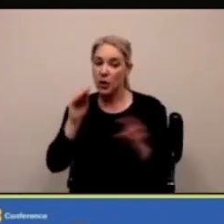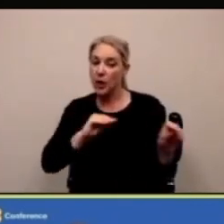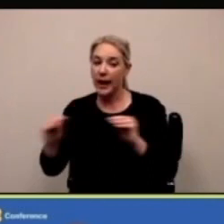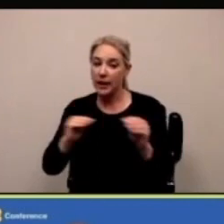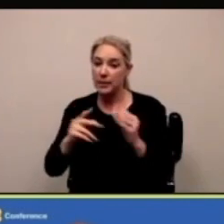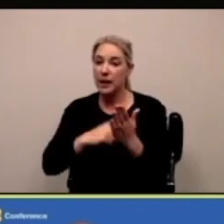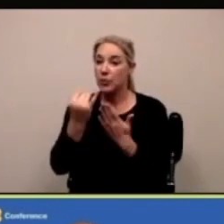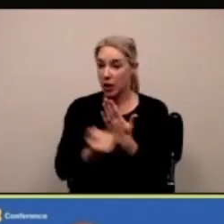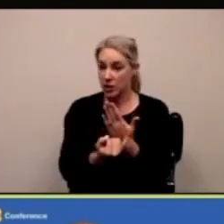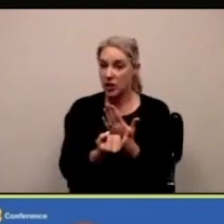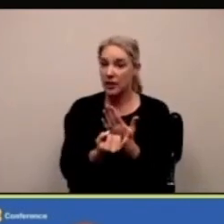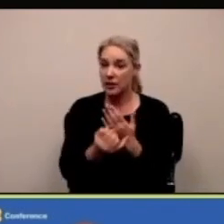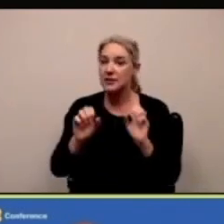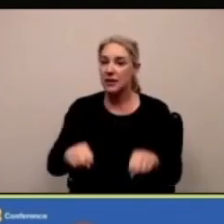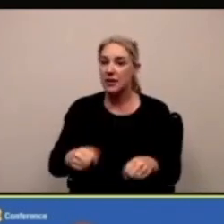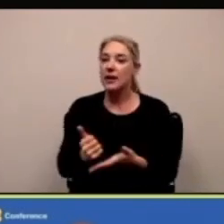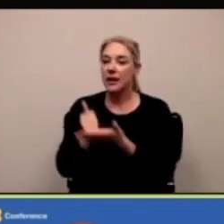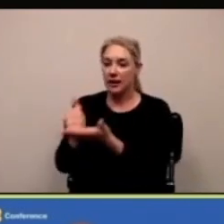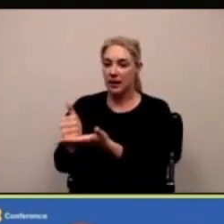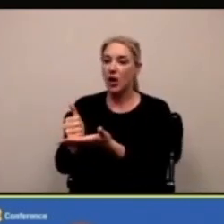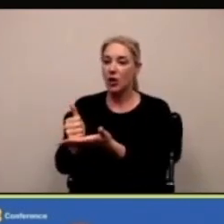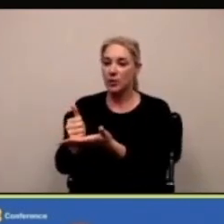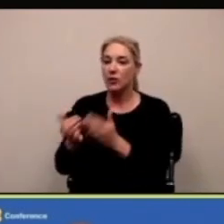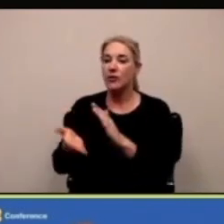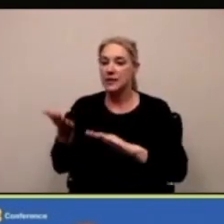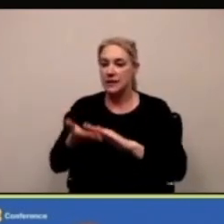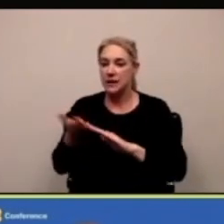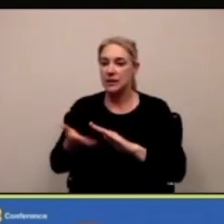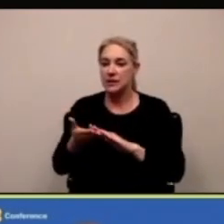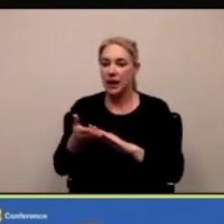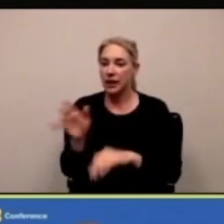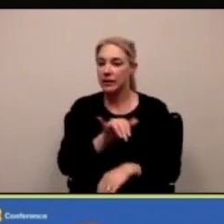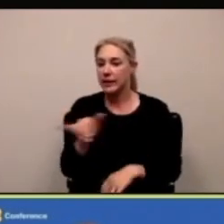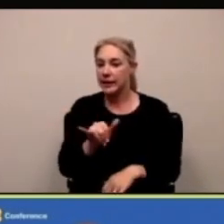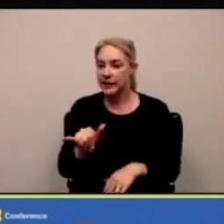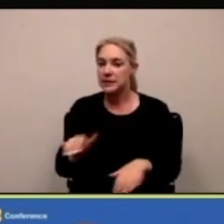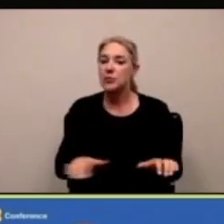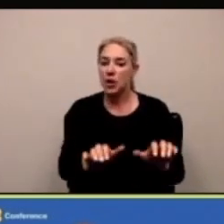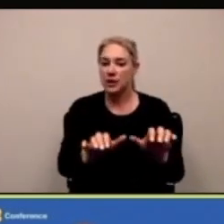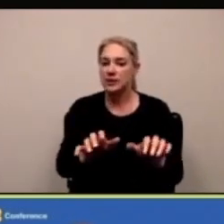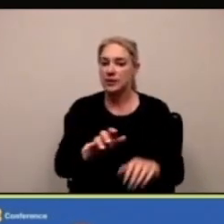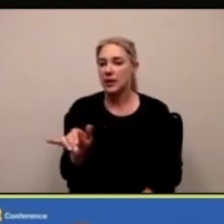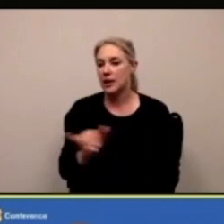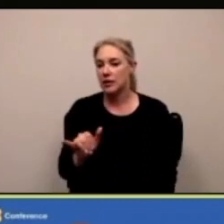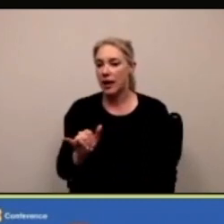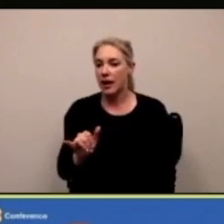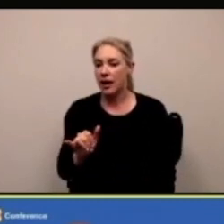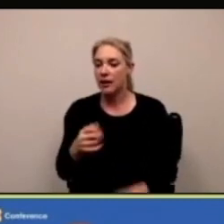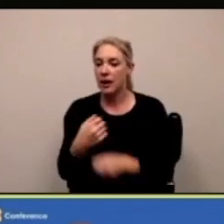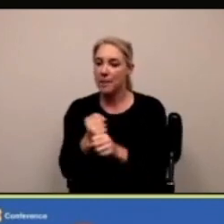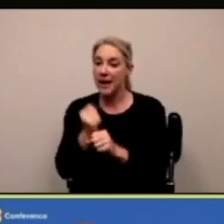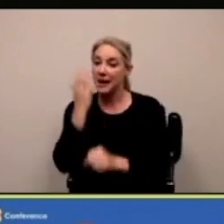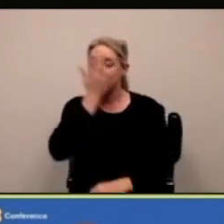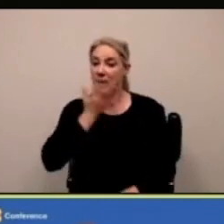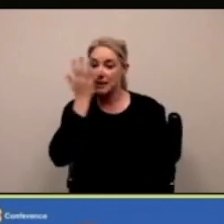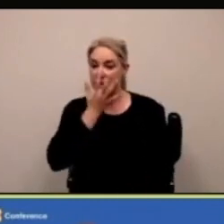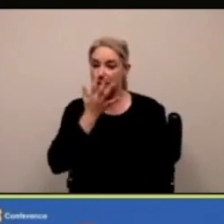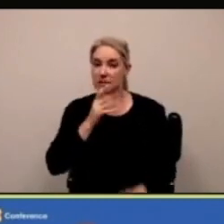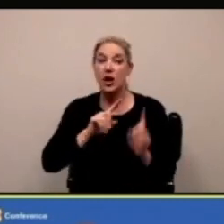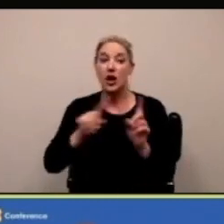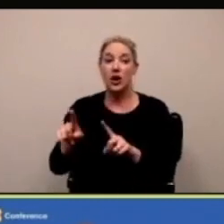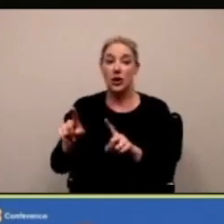you facilitate a similar activity as making faces. So always check out New York City Department